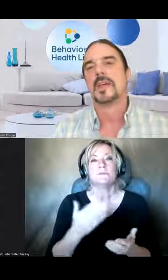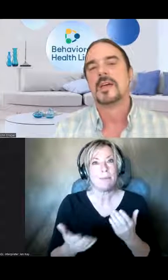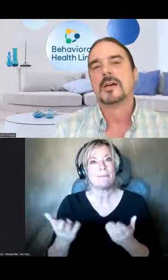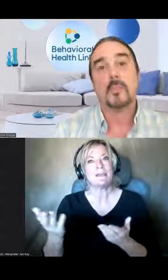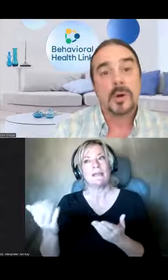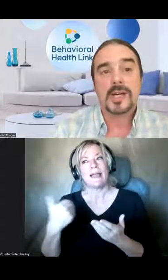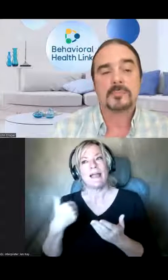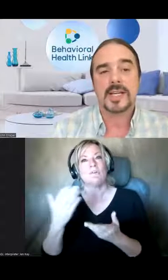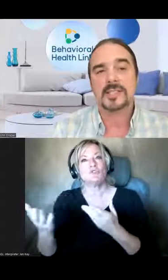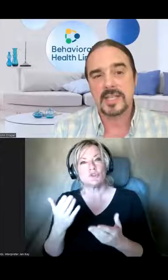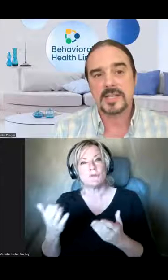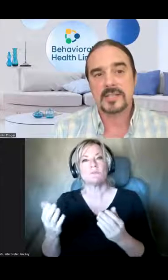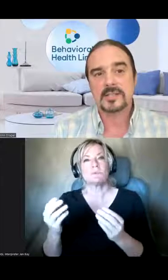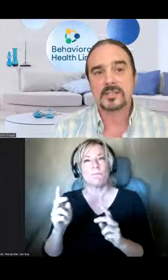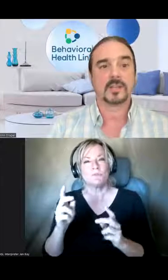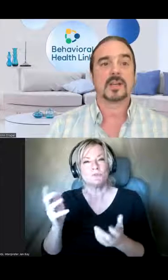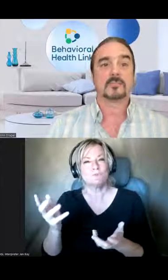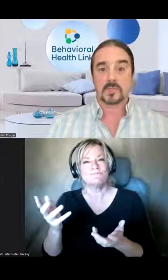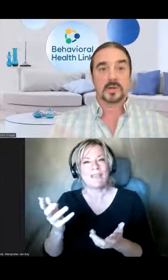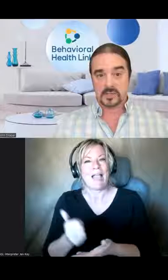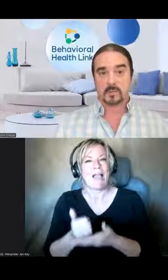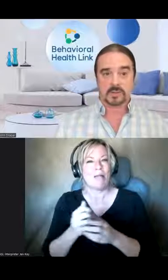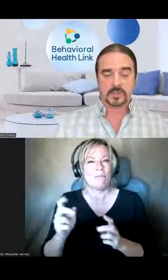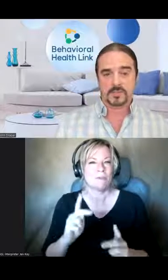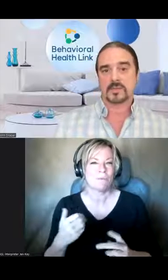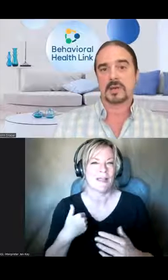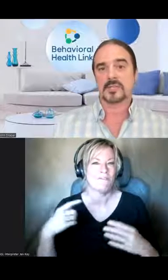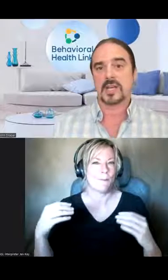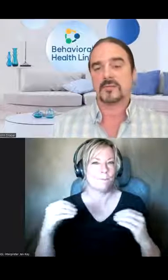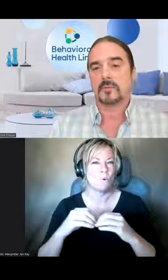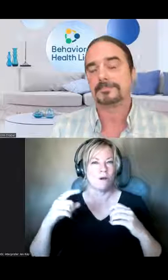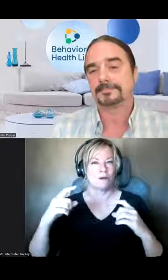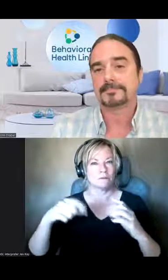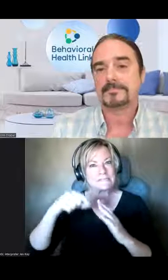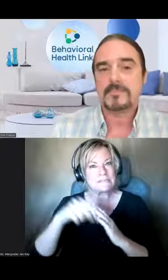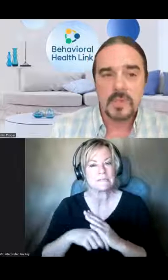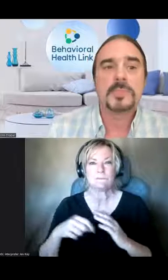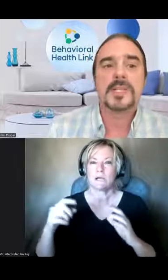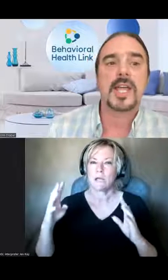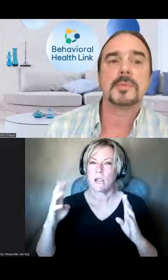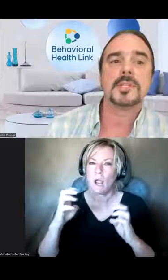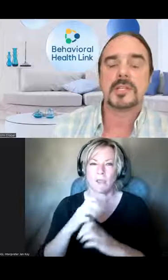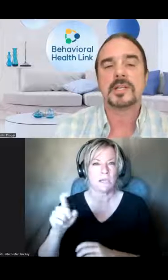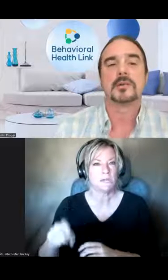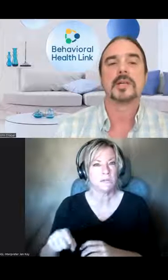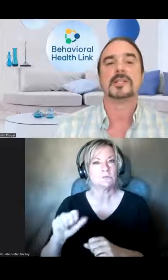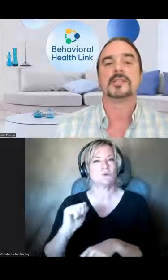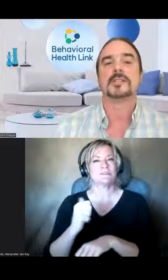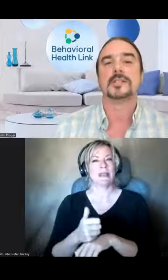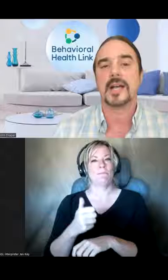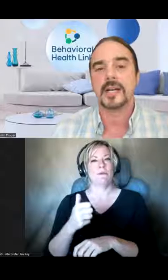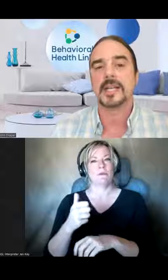with more complex needs, which peer support services are better designed for, could be established and